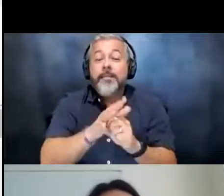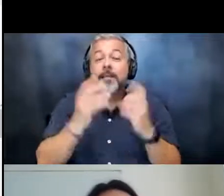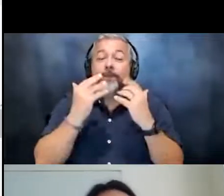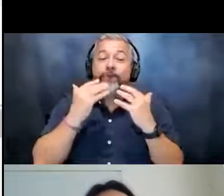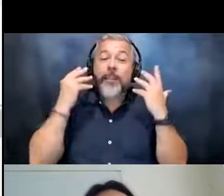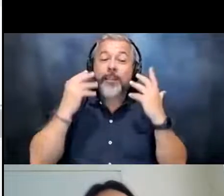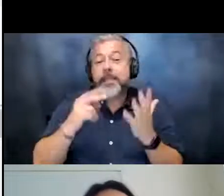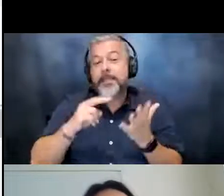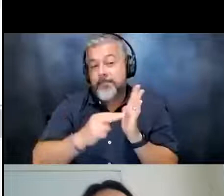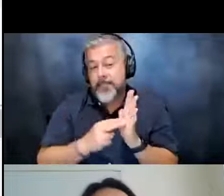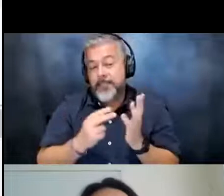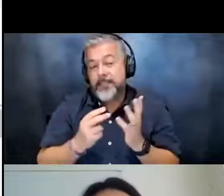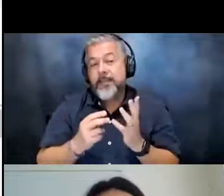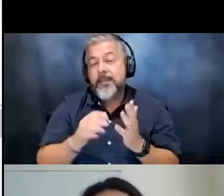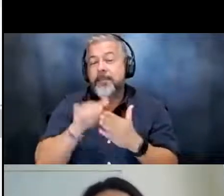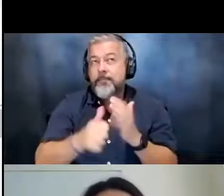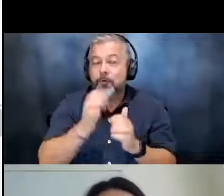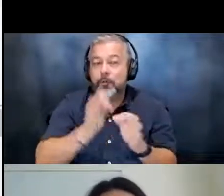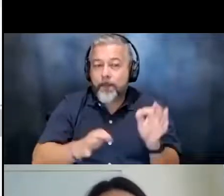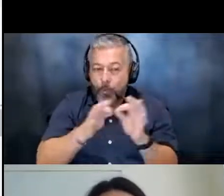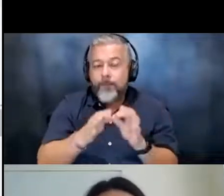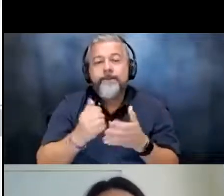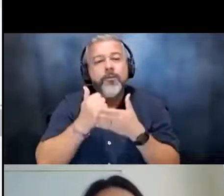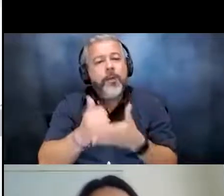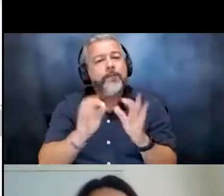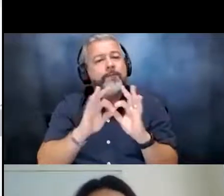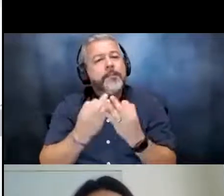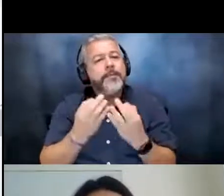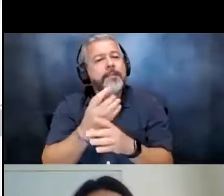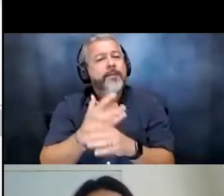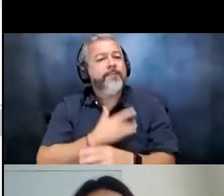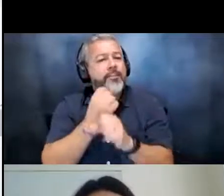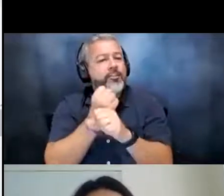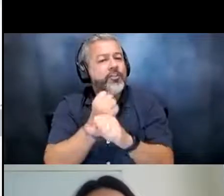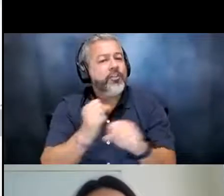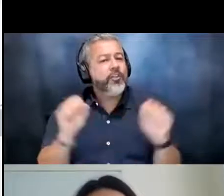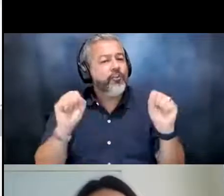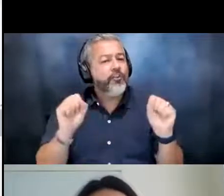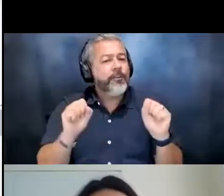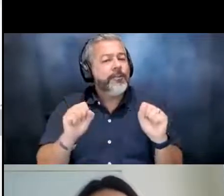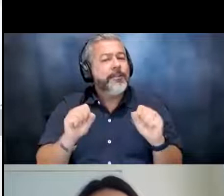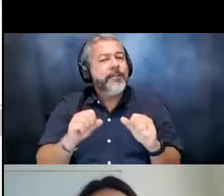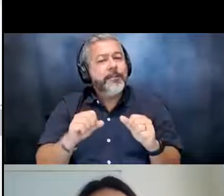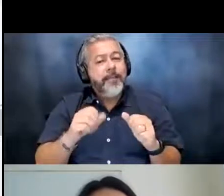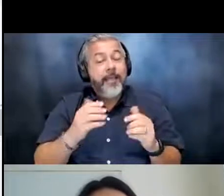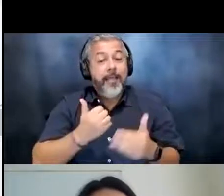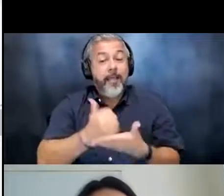we're able to help families feel secure and safe and help our families feel secure and safe too.